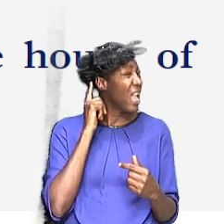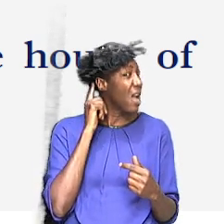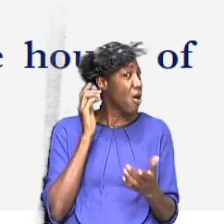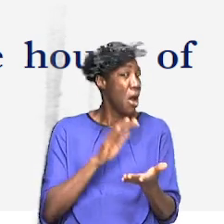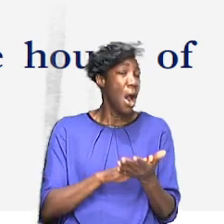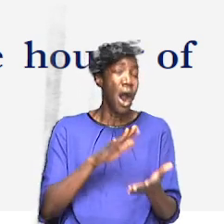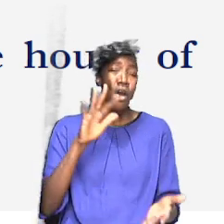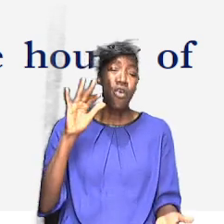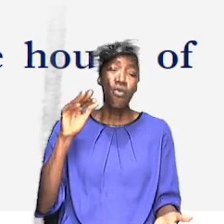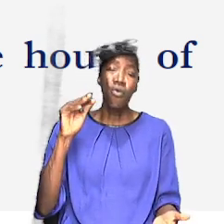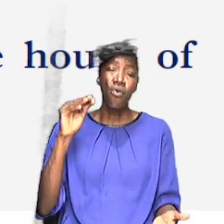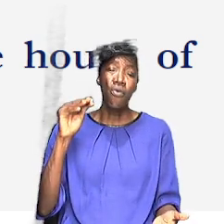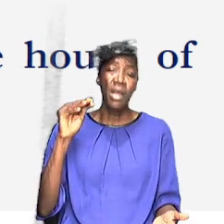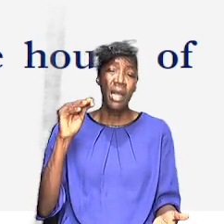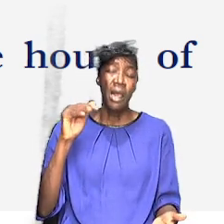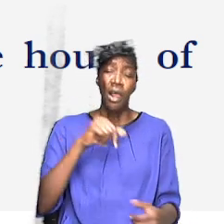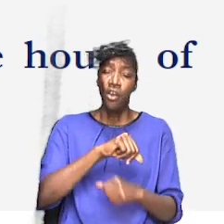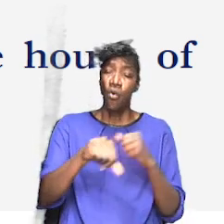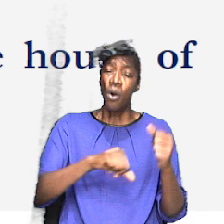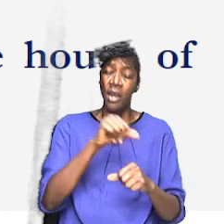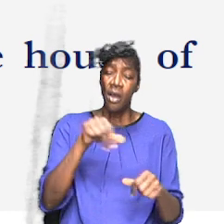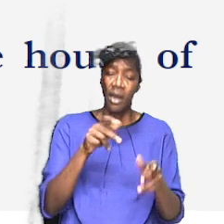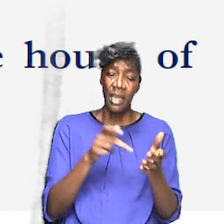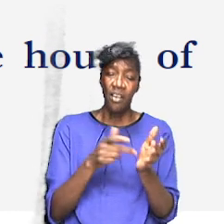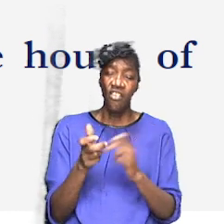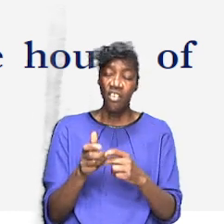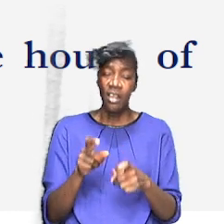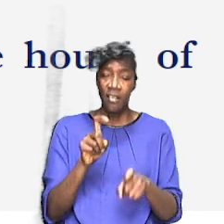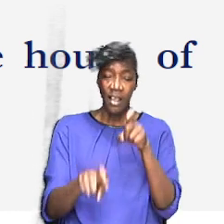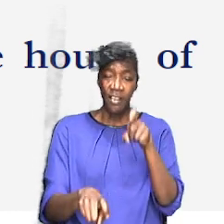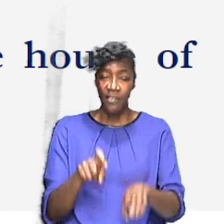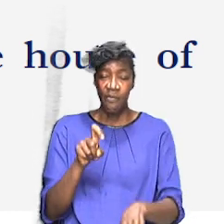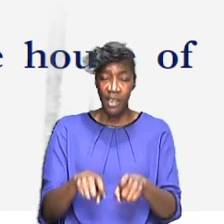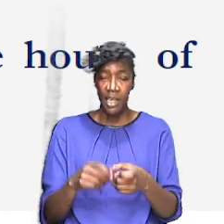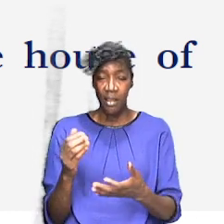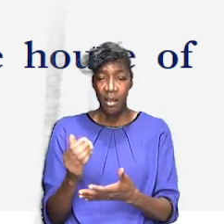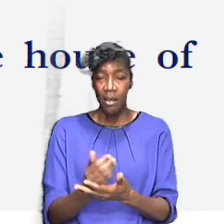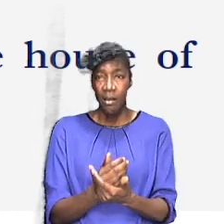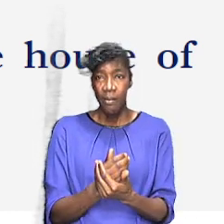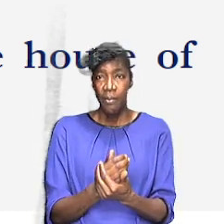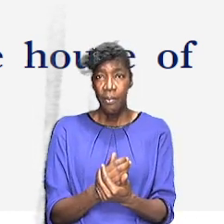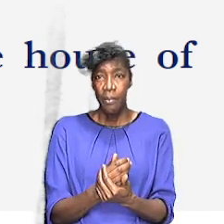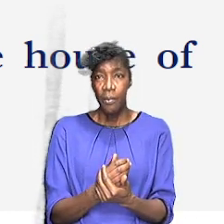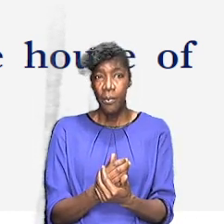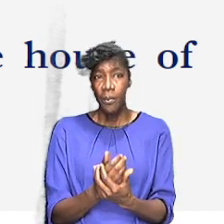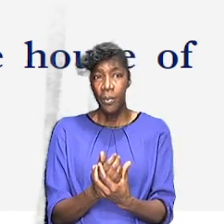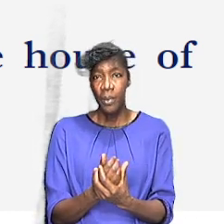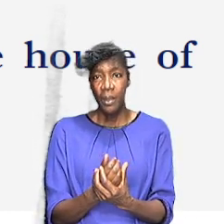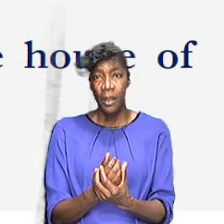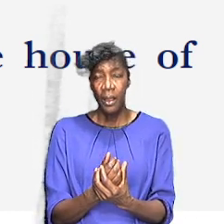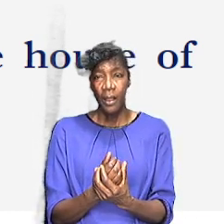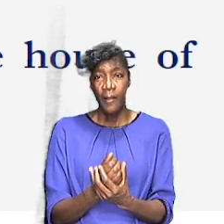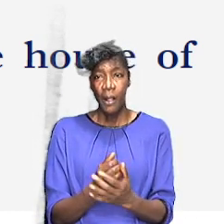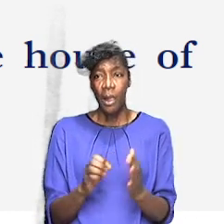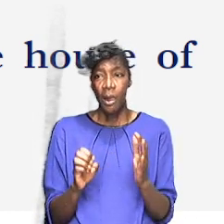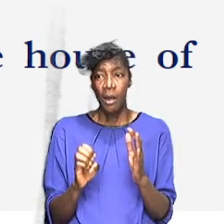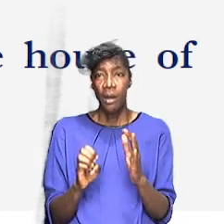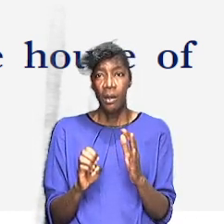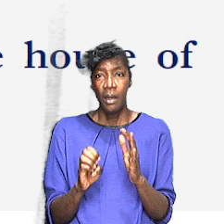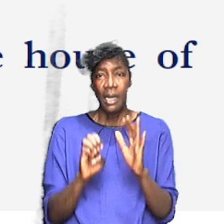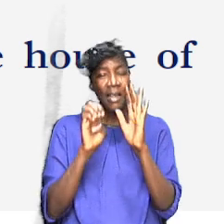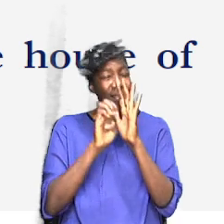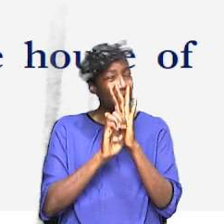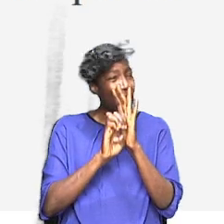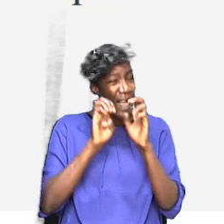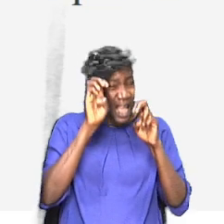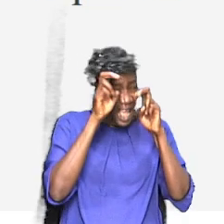to anoint the feet of Jesus Christ. Now, jumping back to the slides, let us examine the alabaster